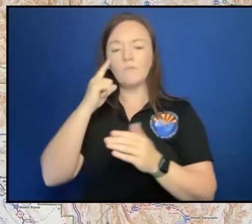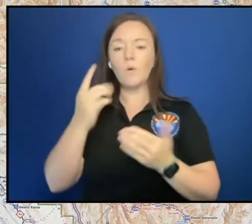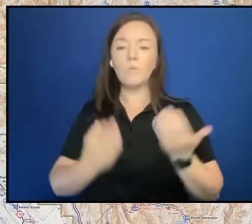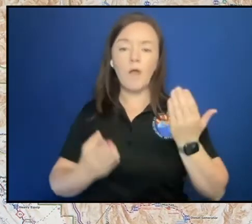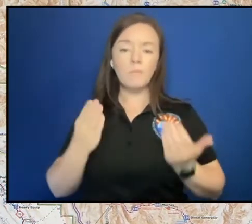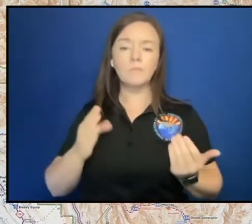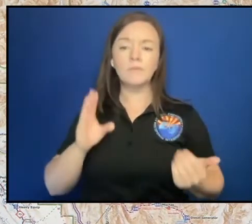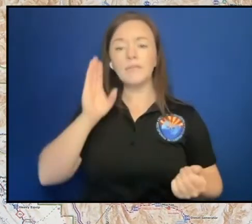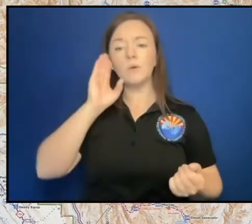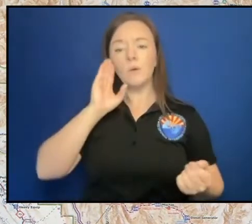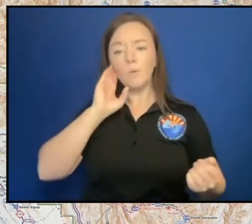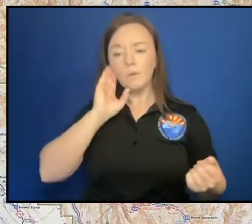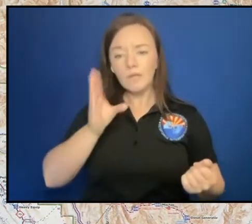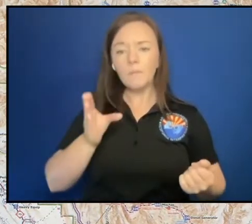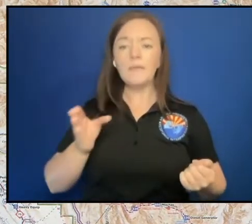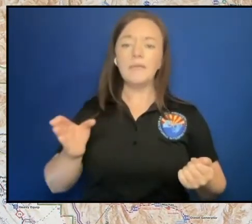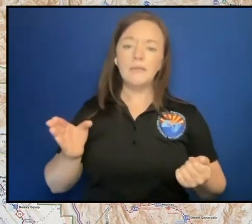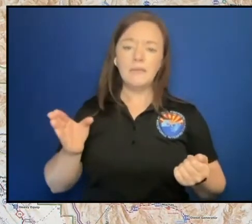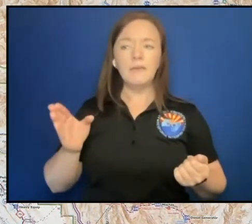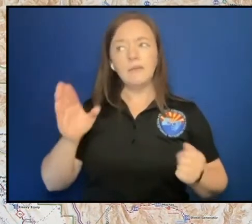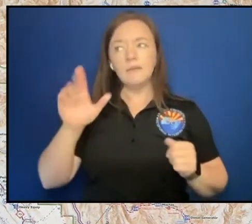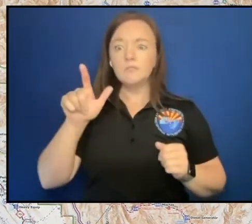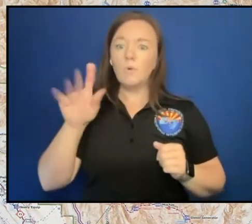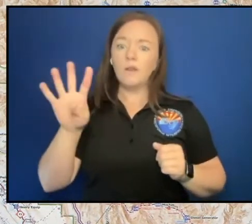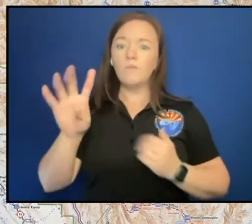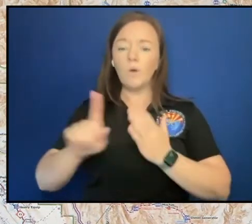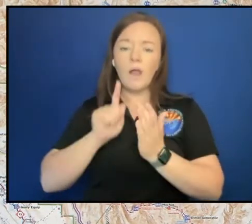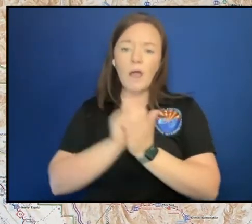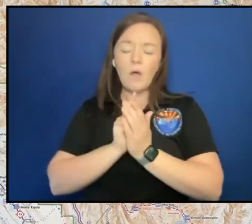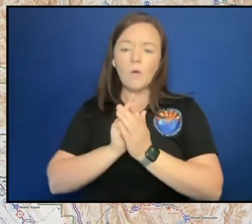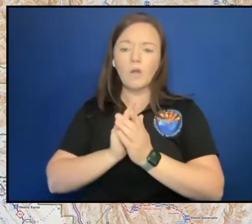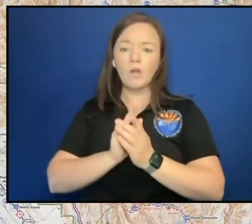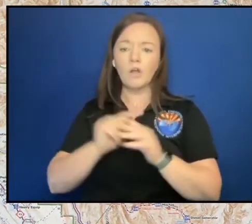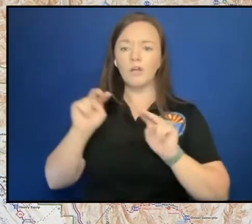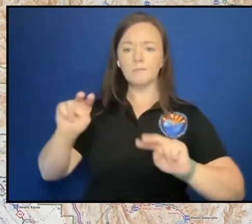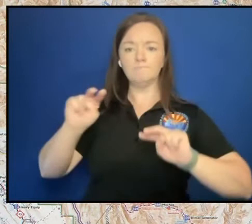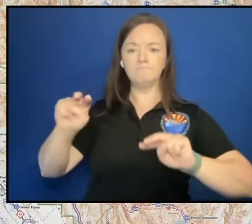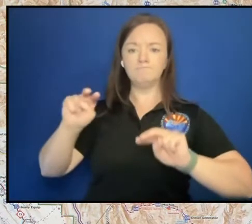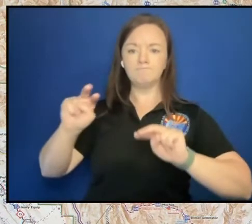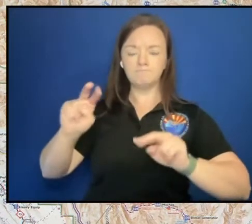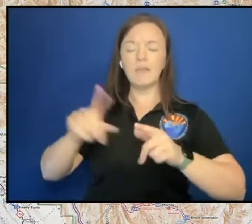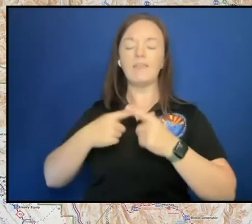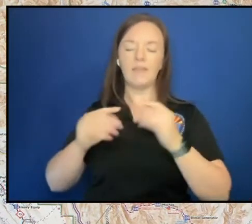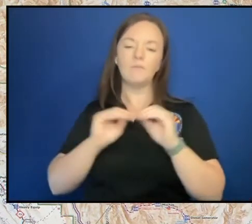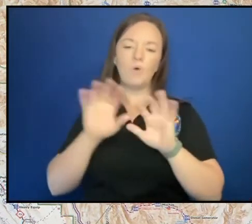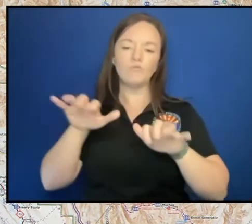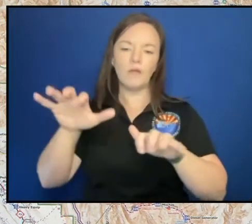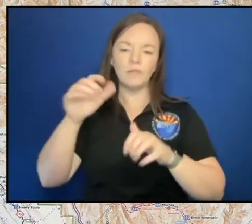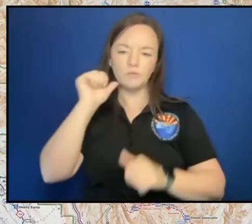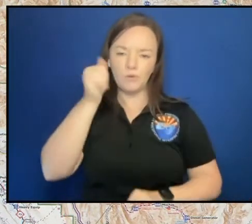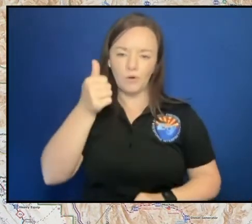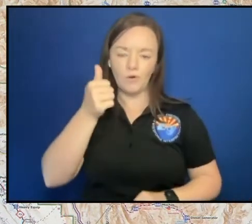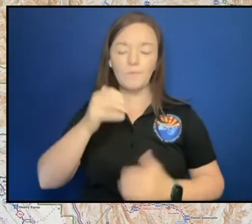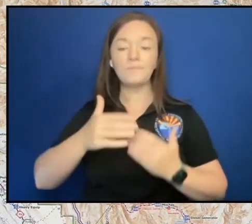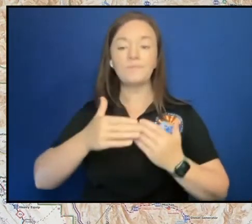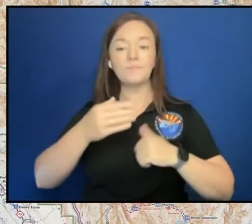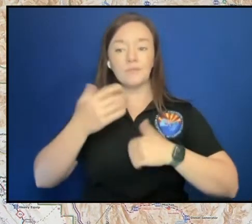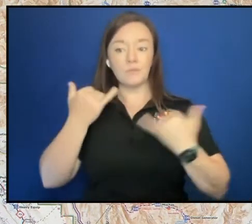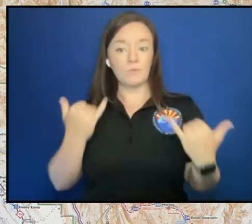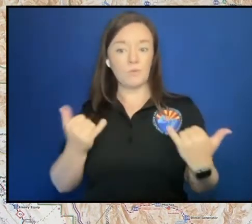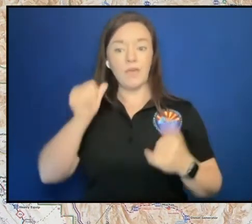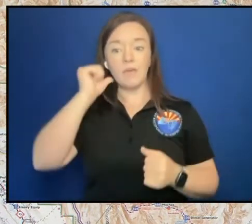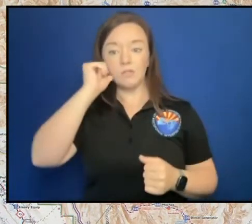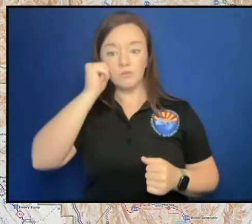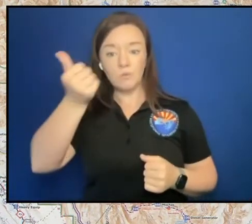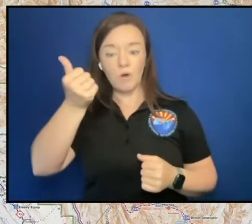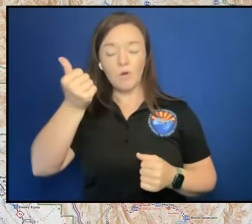a 24-hour event, and then more rain tomorrow. So the next 2 days are going to test a lot